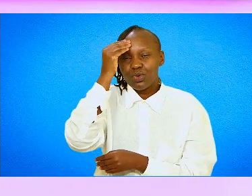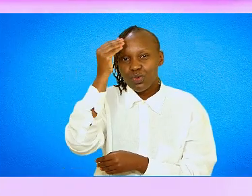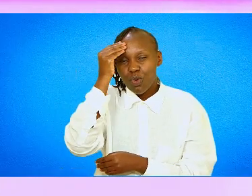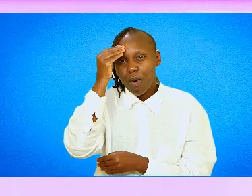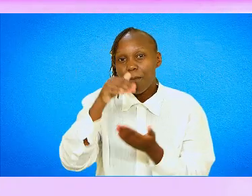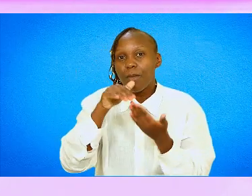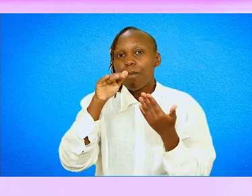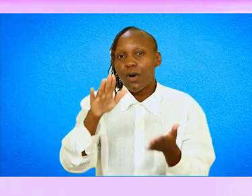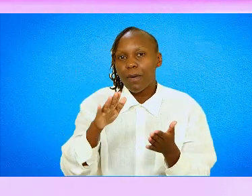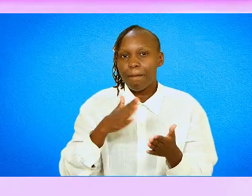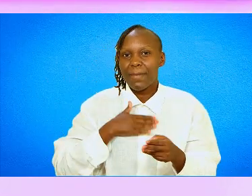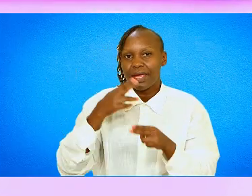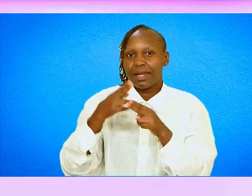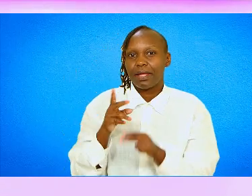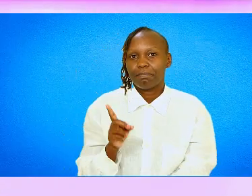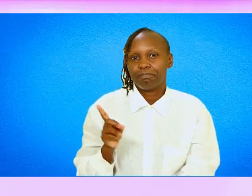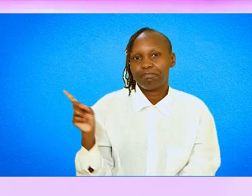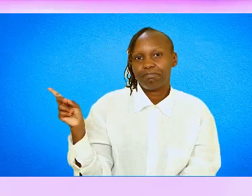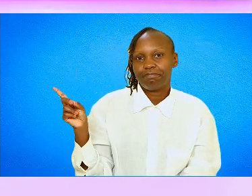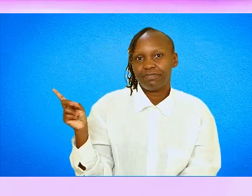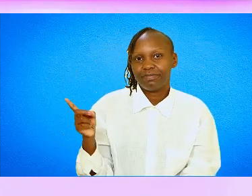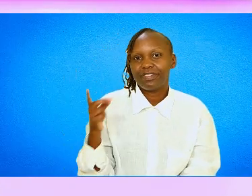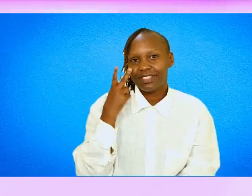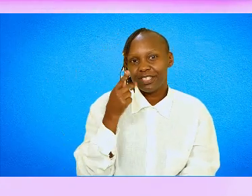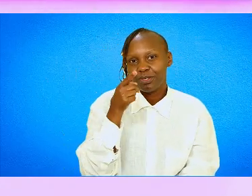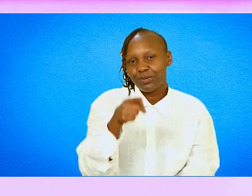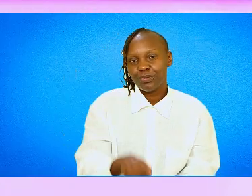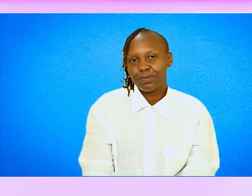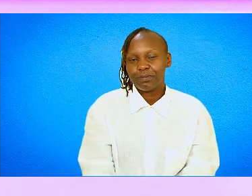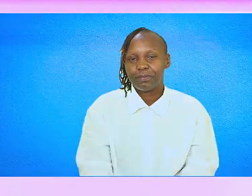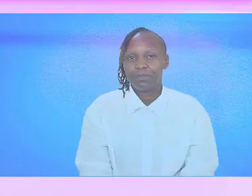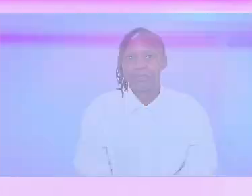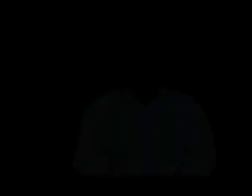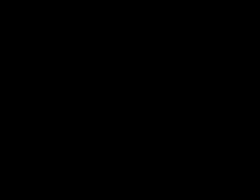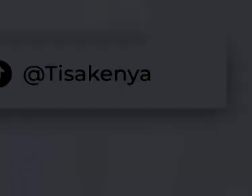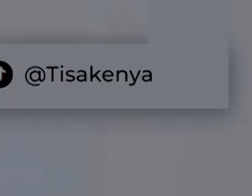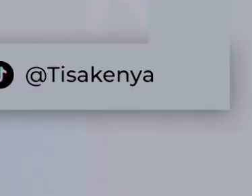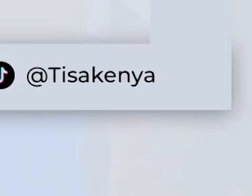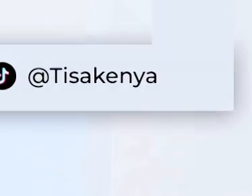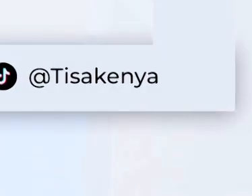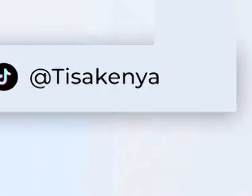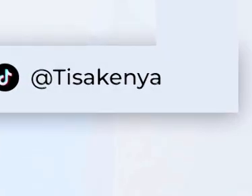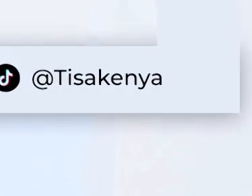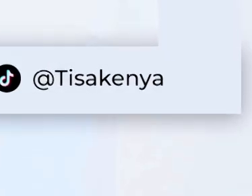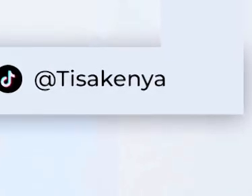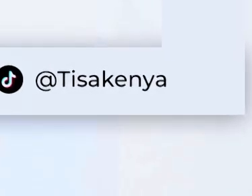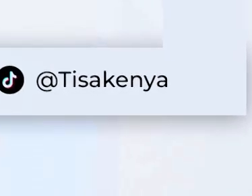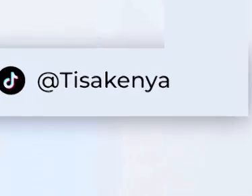public finance. My name is 𝗘𝗽𝗶𝗶𝗁𝗂𝗃𝗂𝗃 and I'll see you next time.